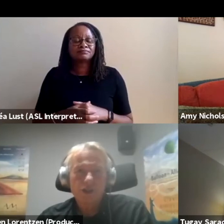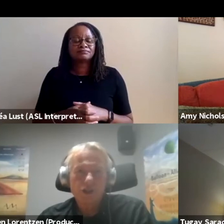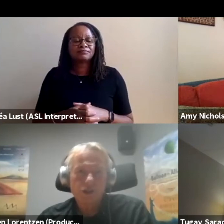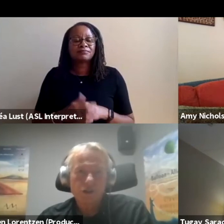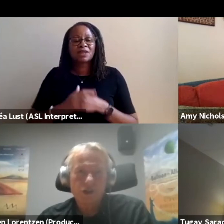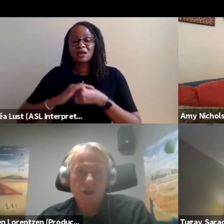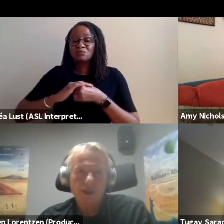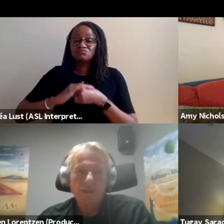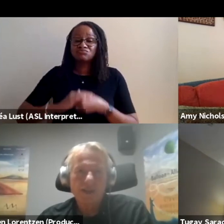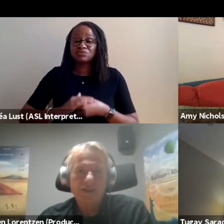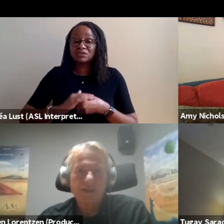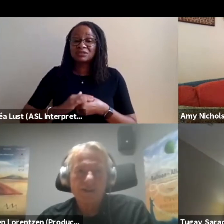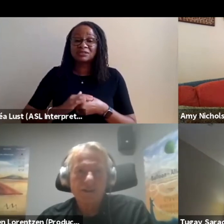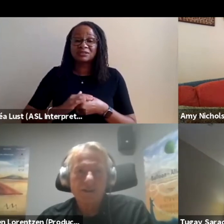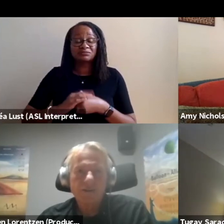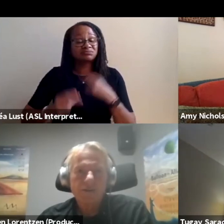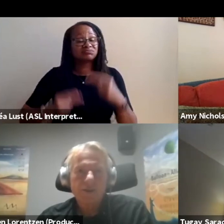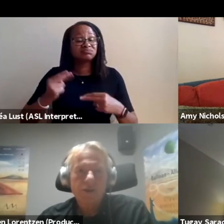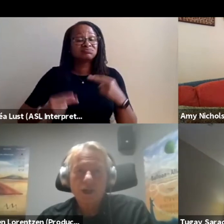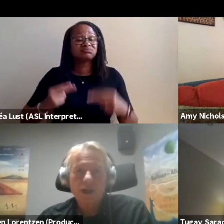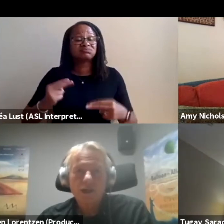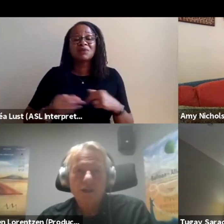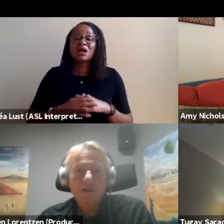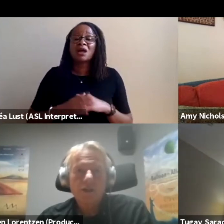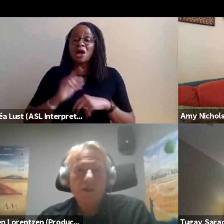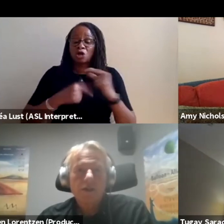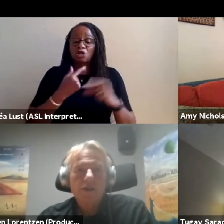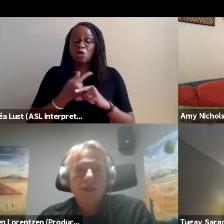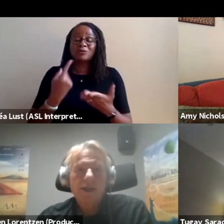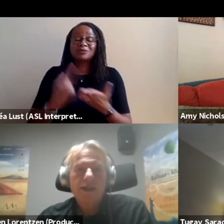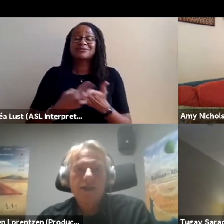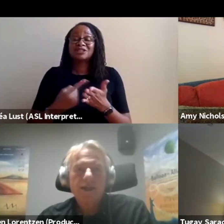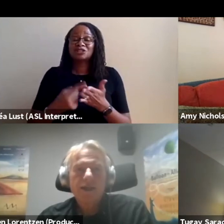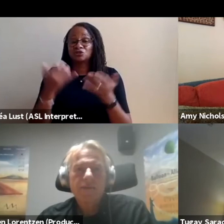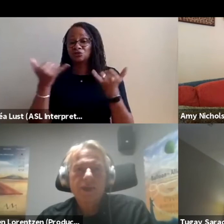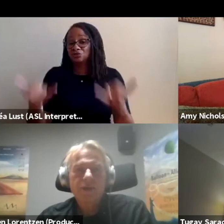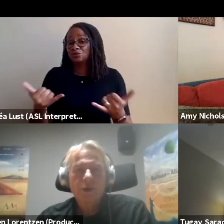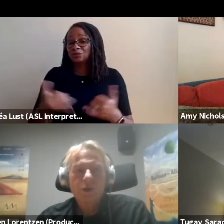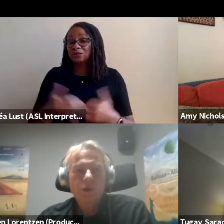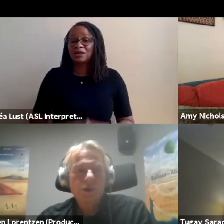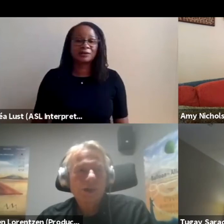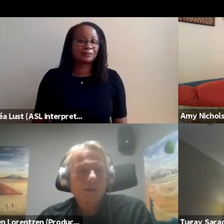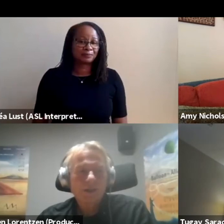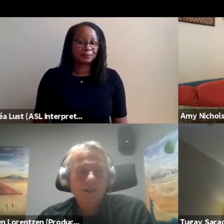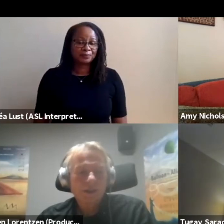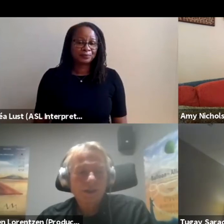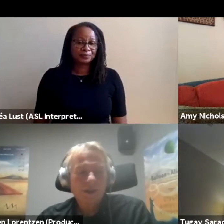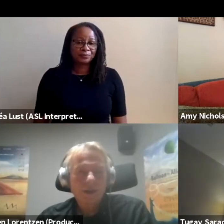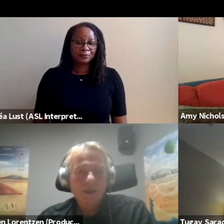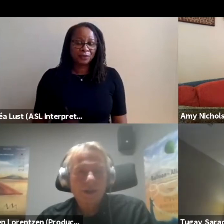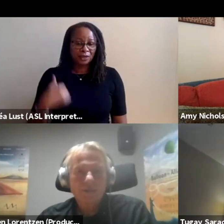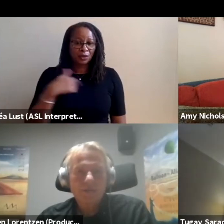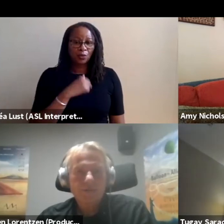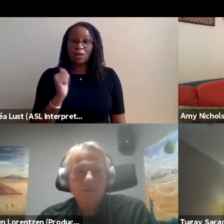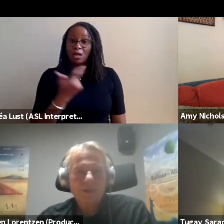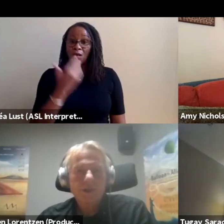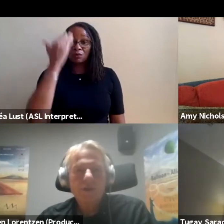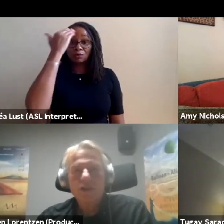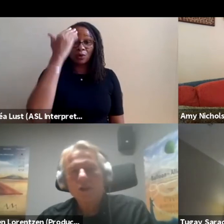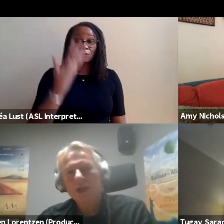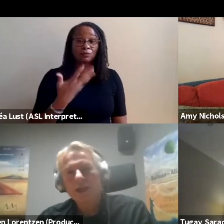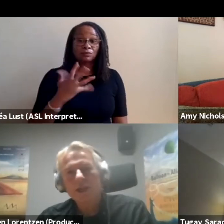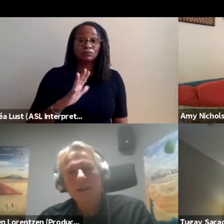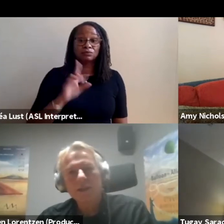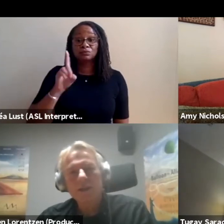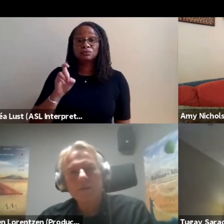global issues and debates today. And we all know that the